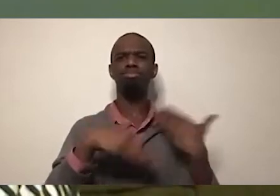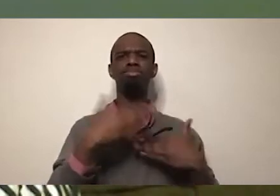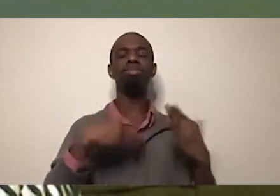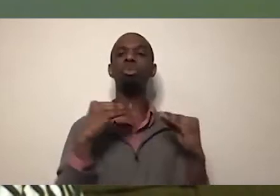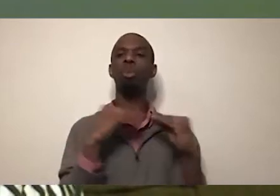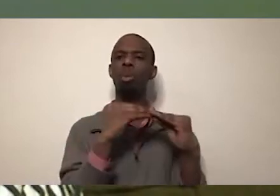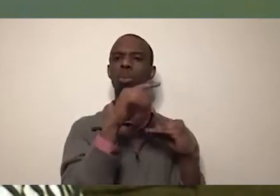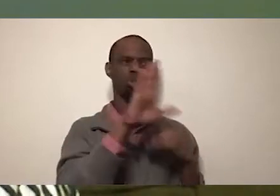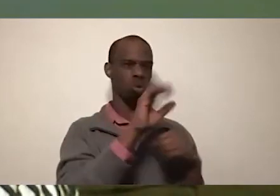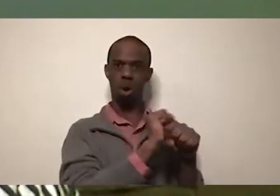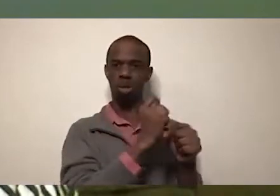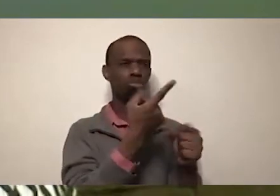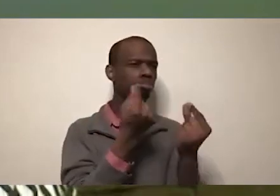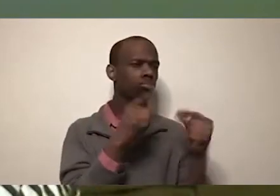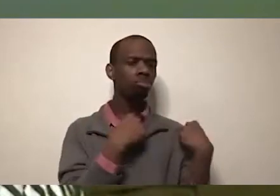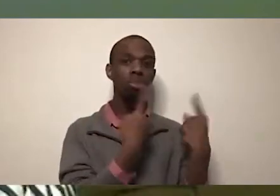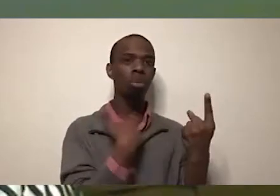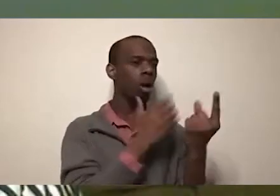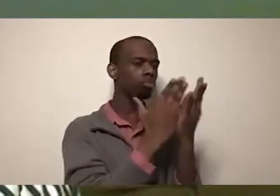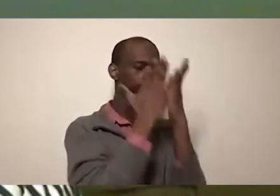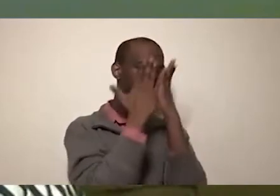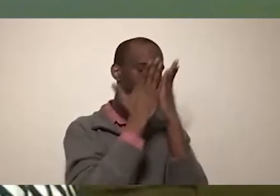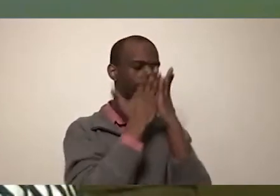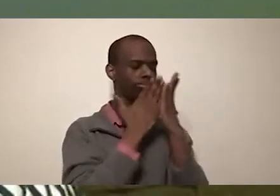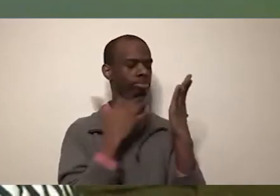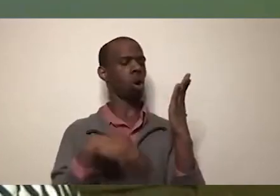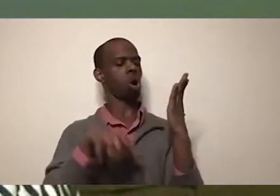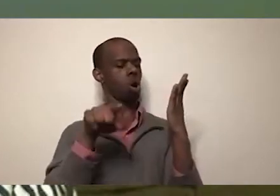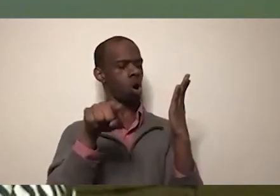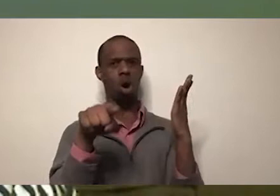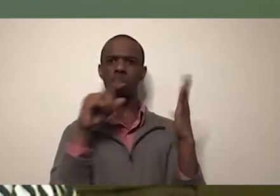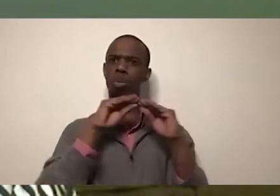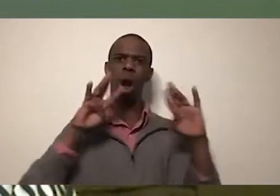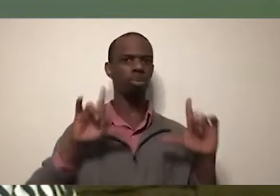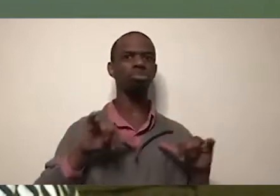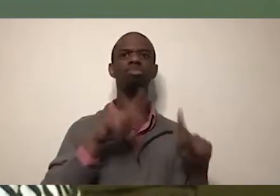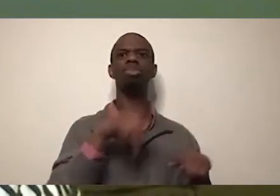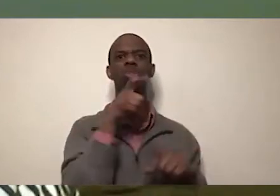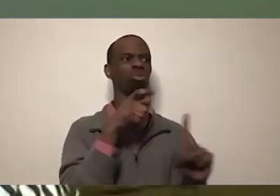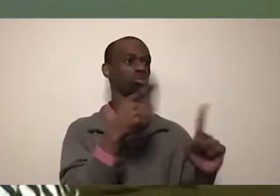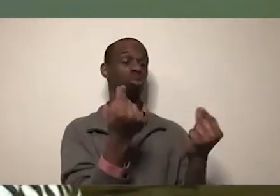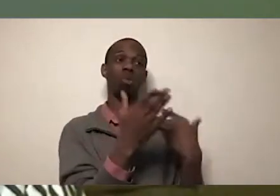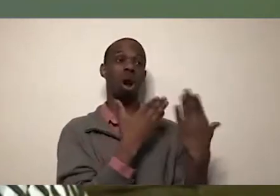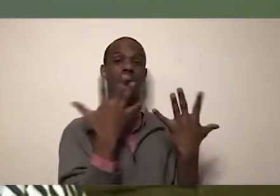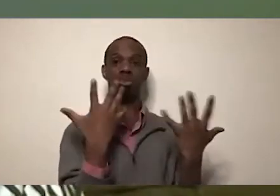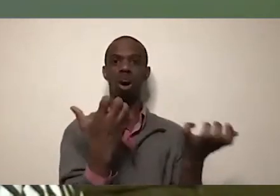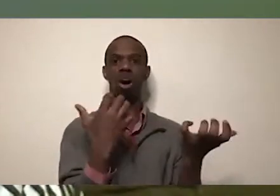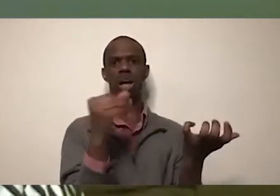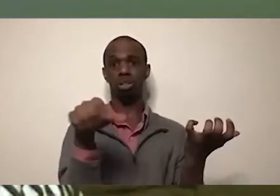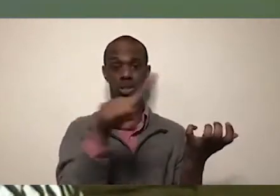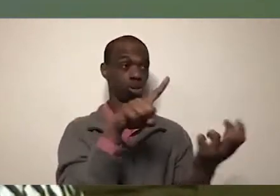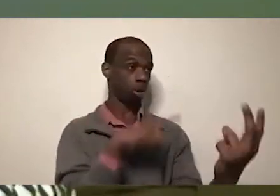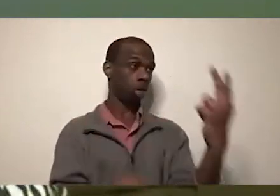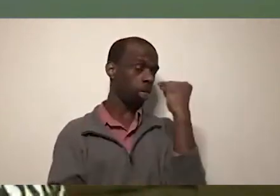no for an answer. And I'm just meeting you, so I don't know if that's true. That's just my impression. And I don't mean that in terms of your focus on